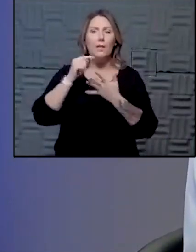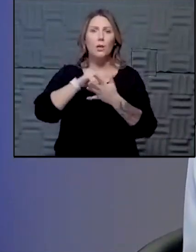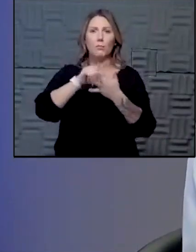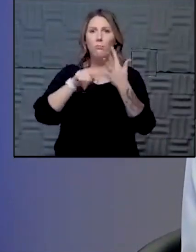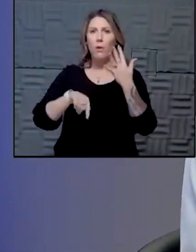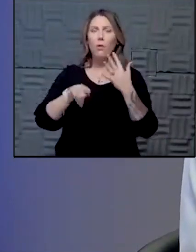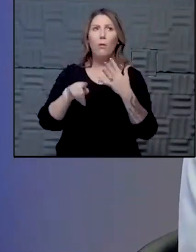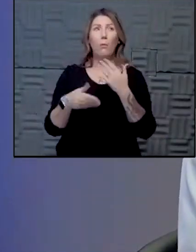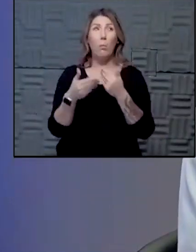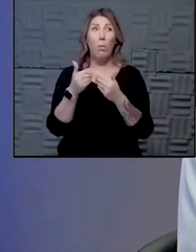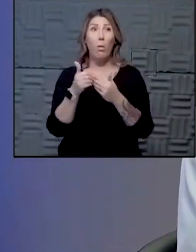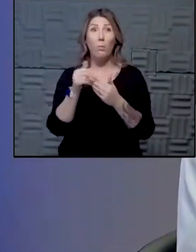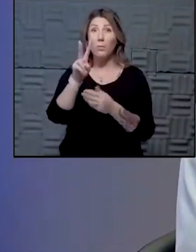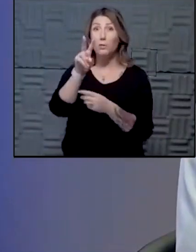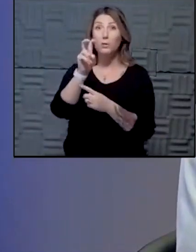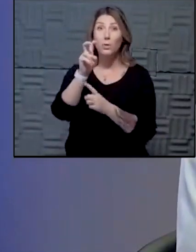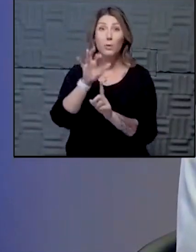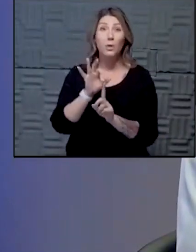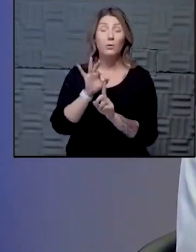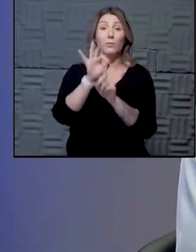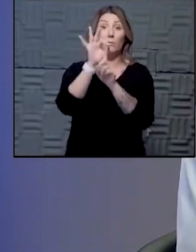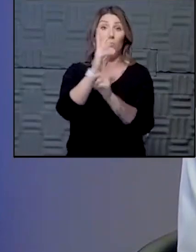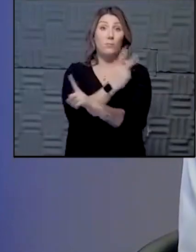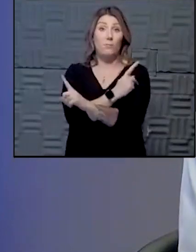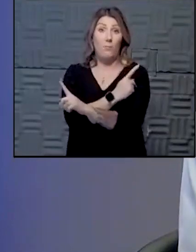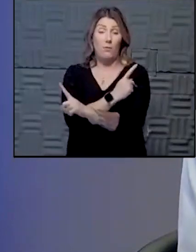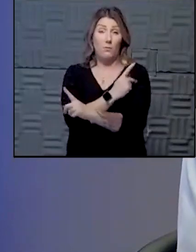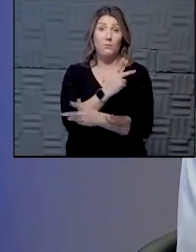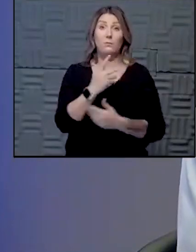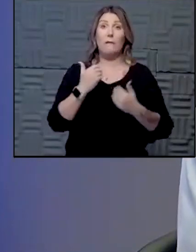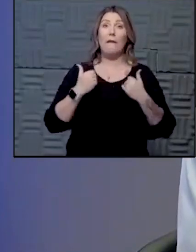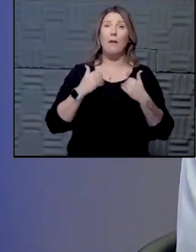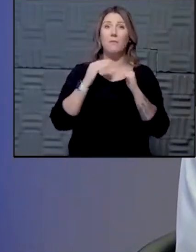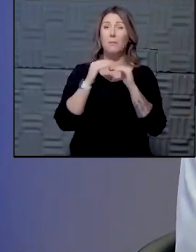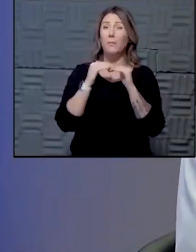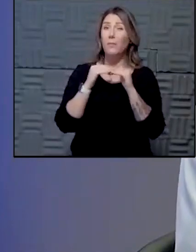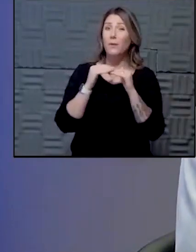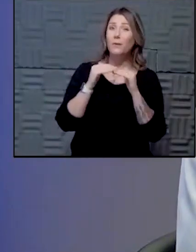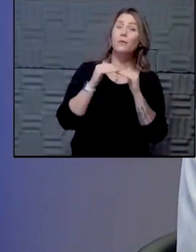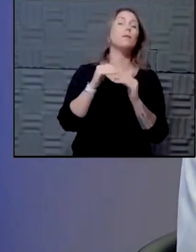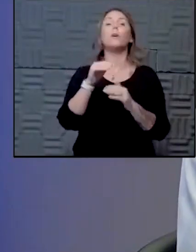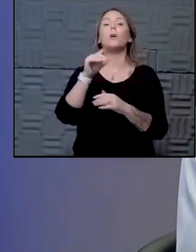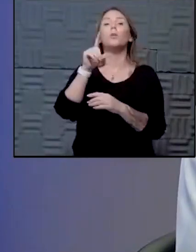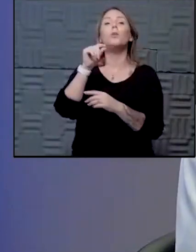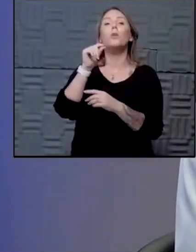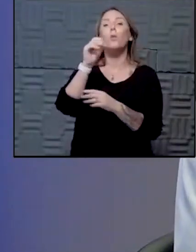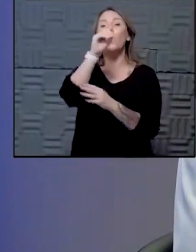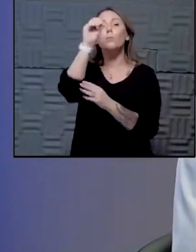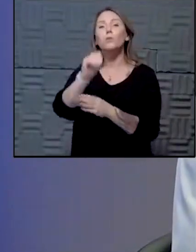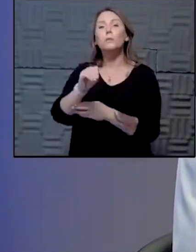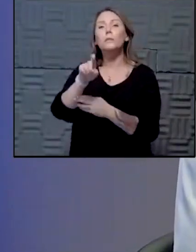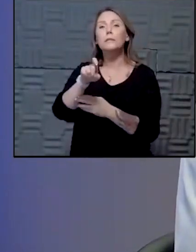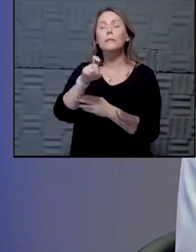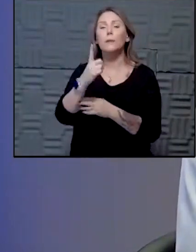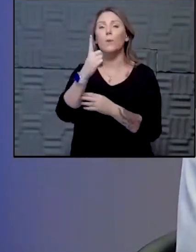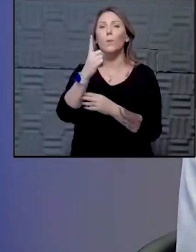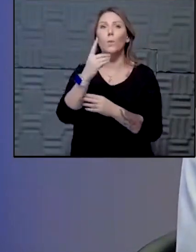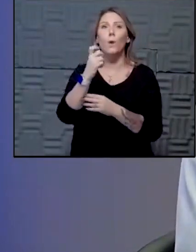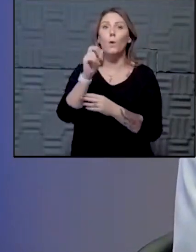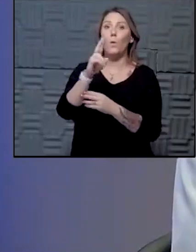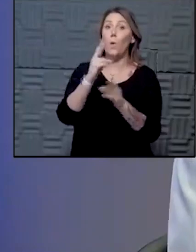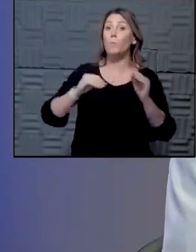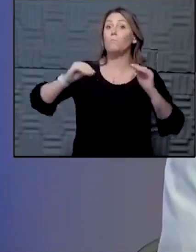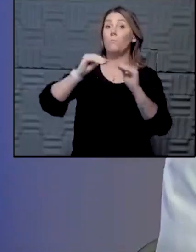200 unique patients come in, with at least 20% of those needing one or more specialists to